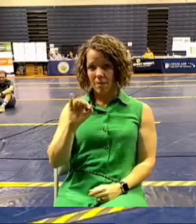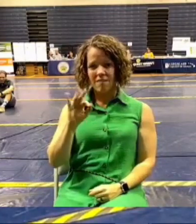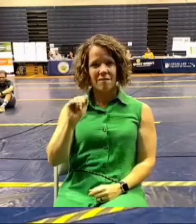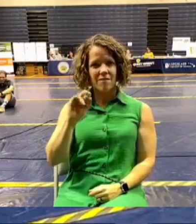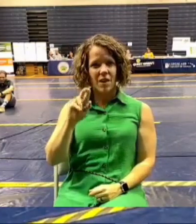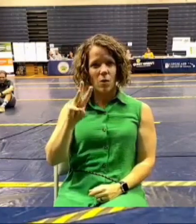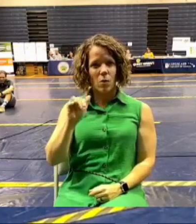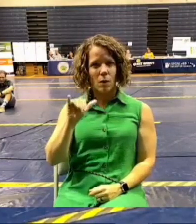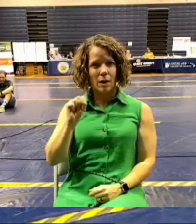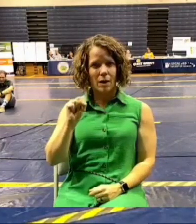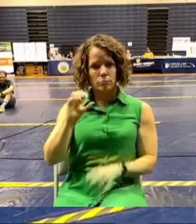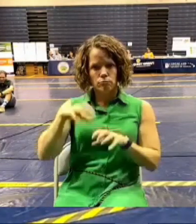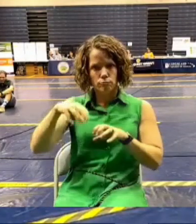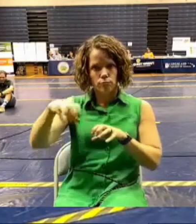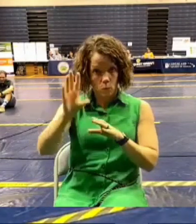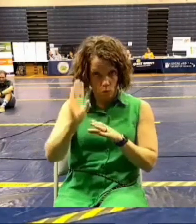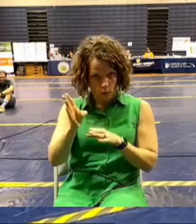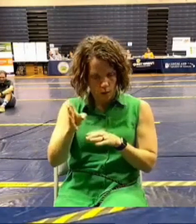HCF,